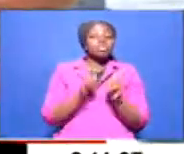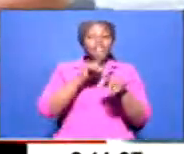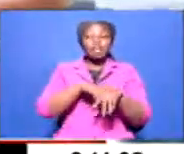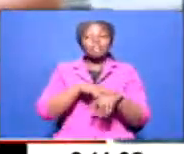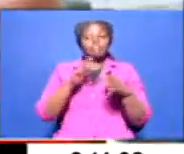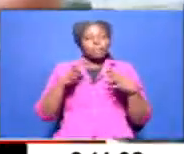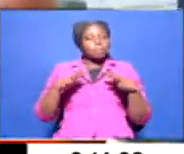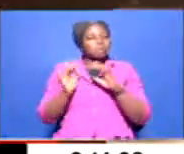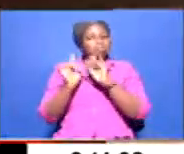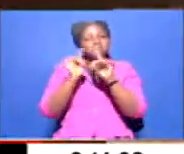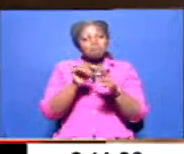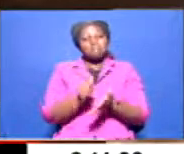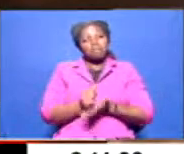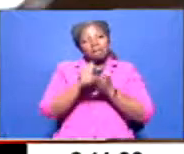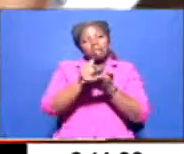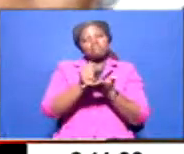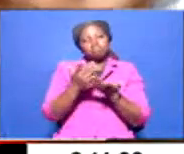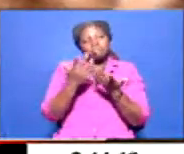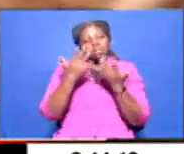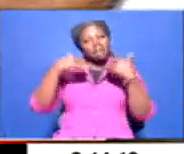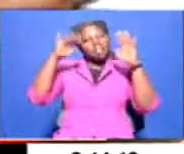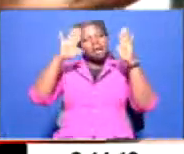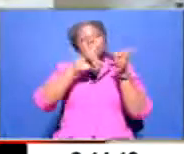into aspirations.